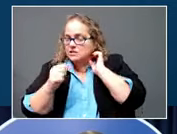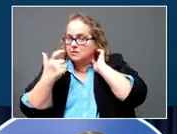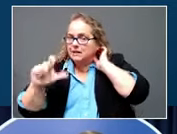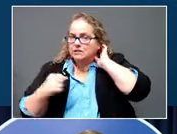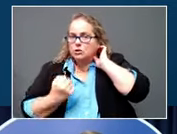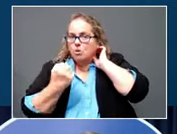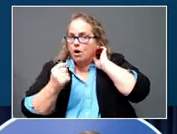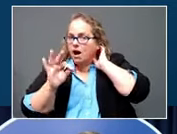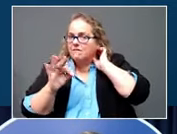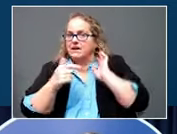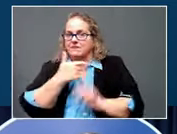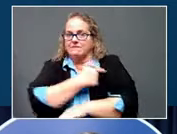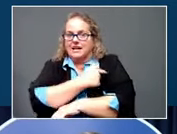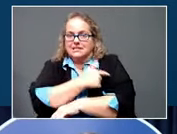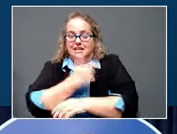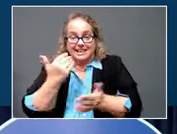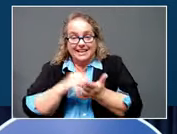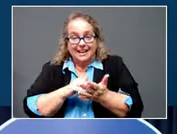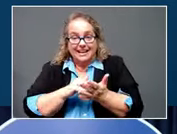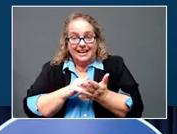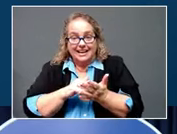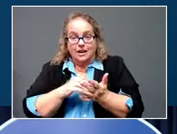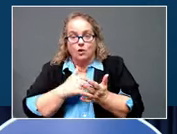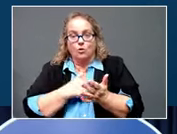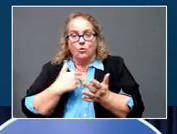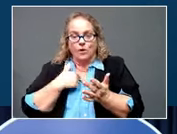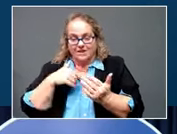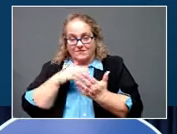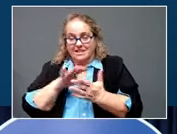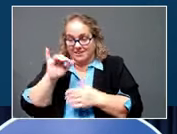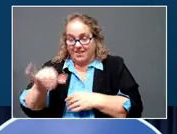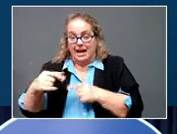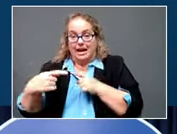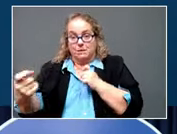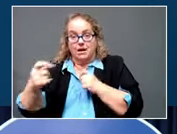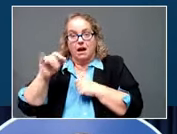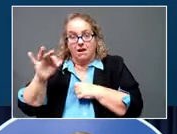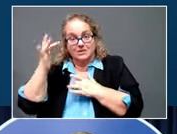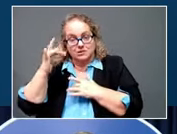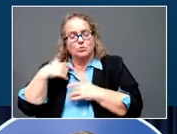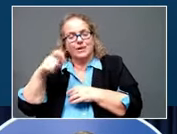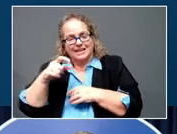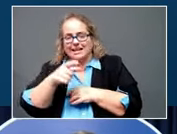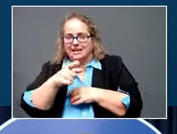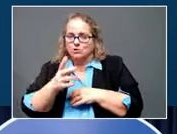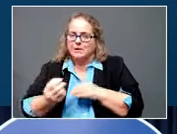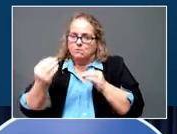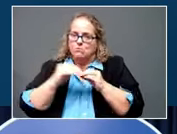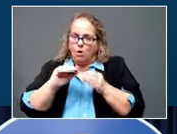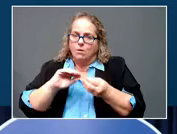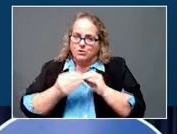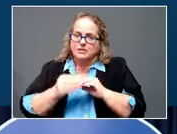Again, it's just the adversary that we face. We need it to be even more. And if you haven't gotten vaccinated,